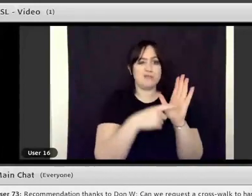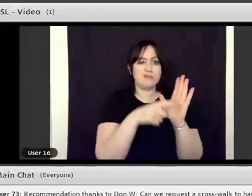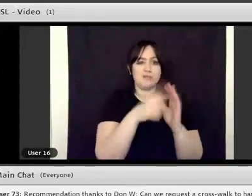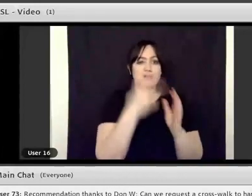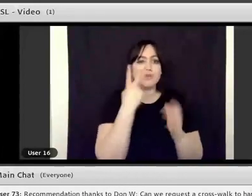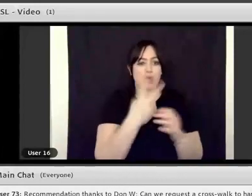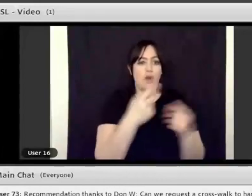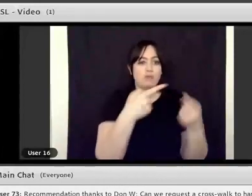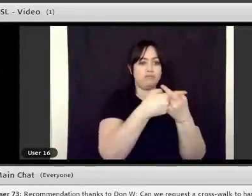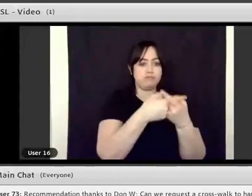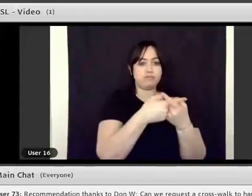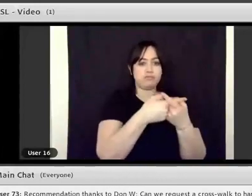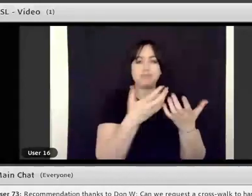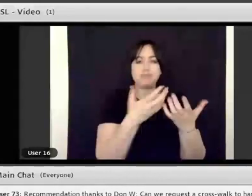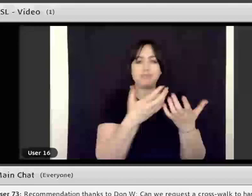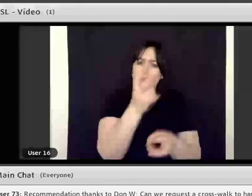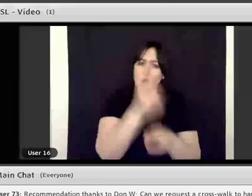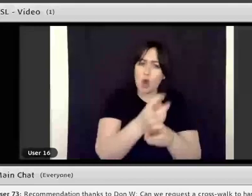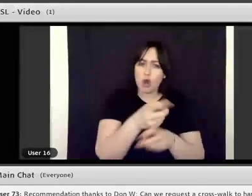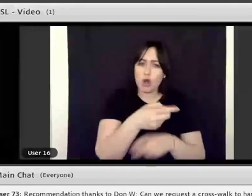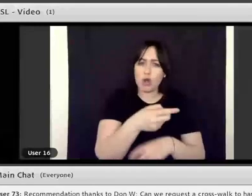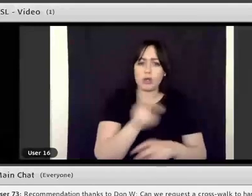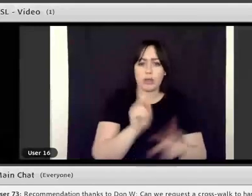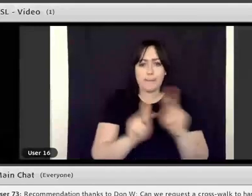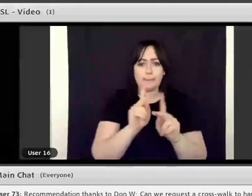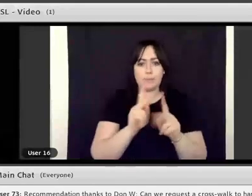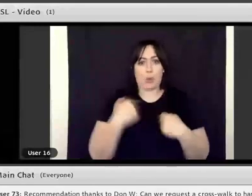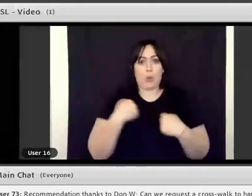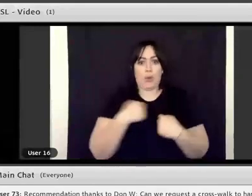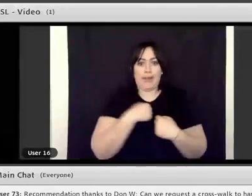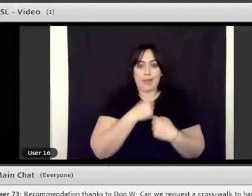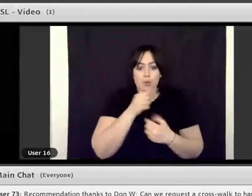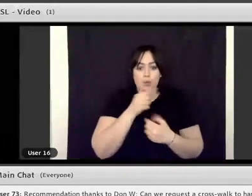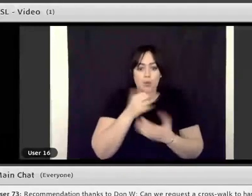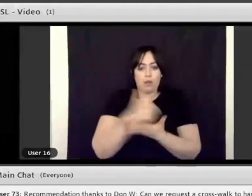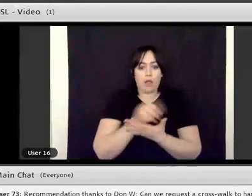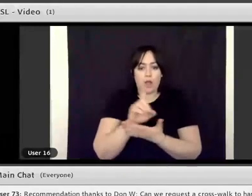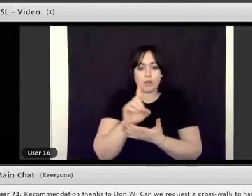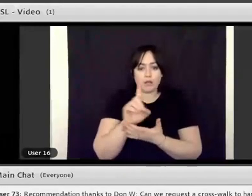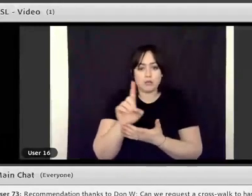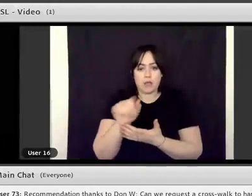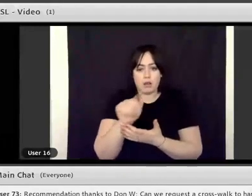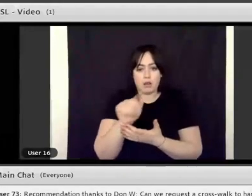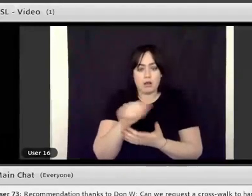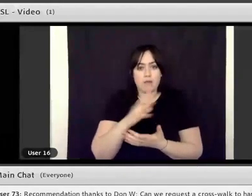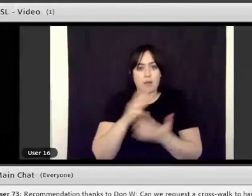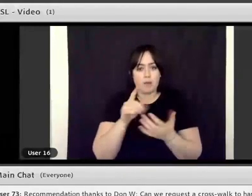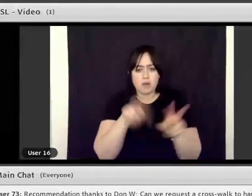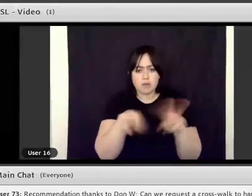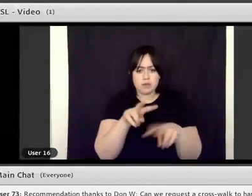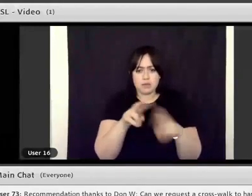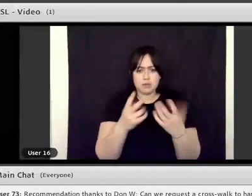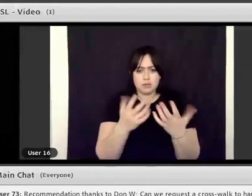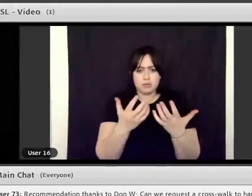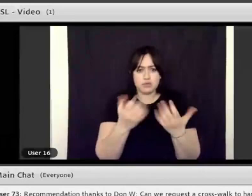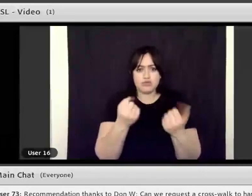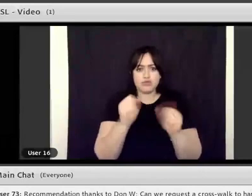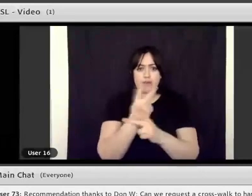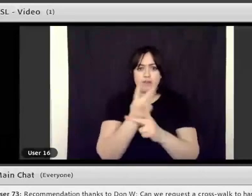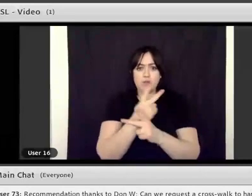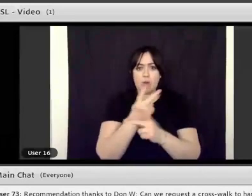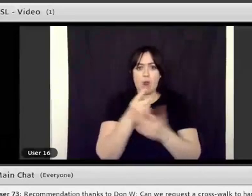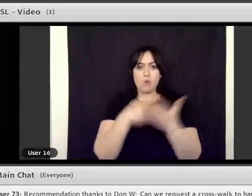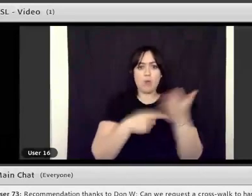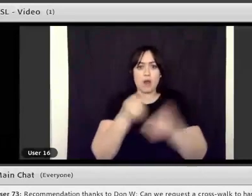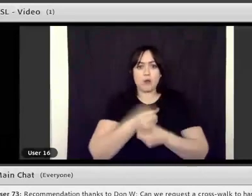as people collecting the data to know what was driving that difference. Ultimately, we just picked